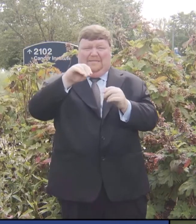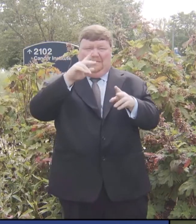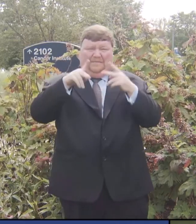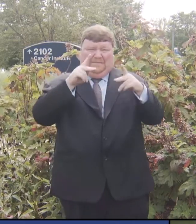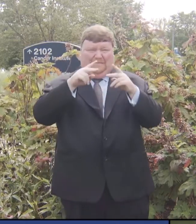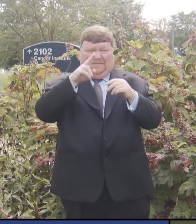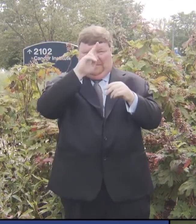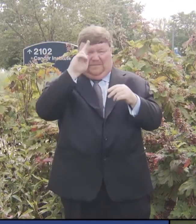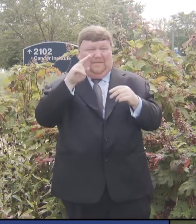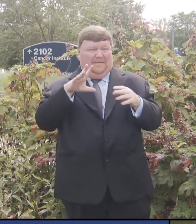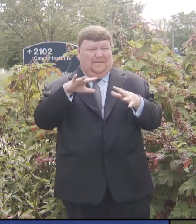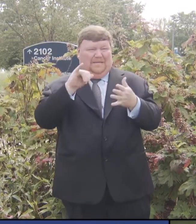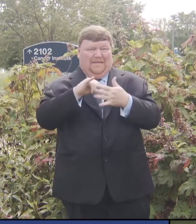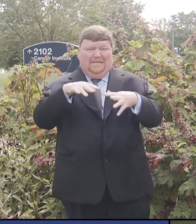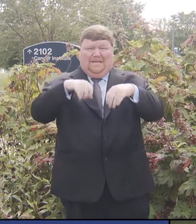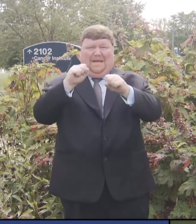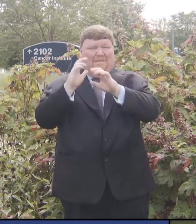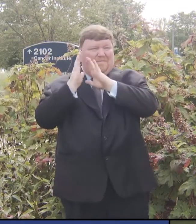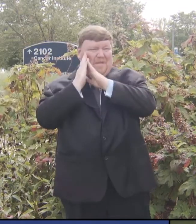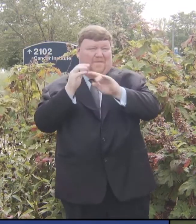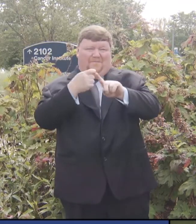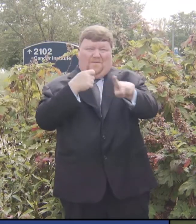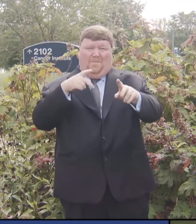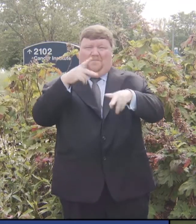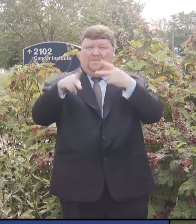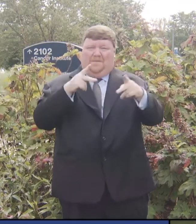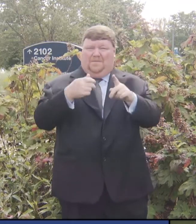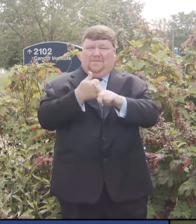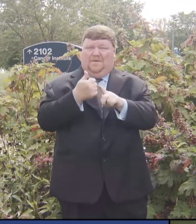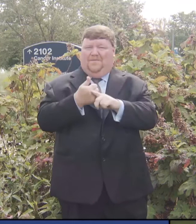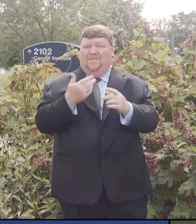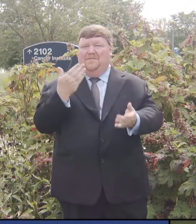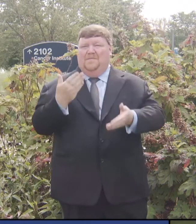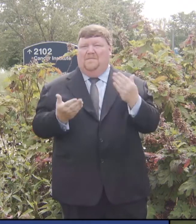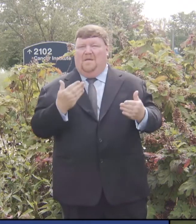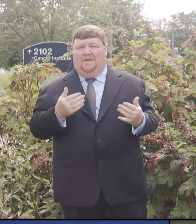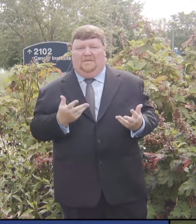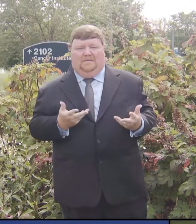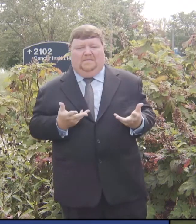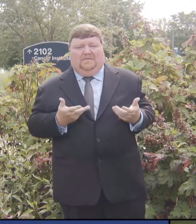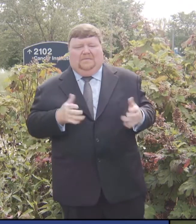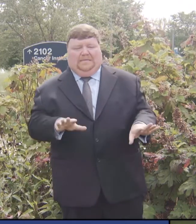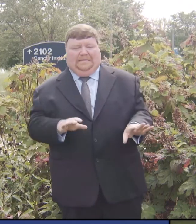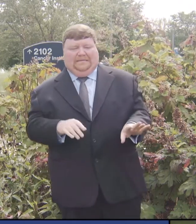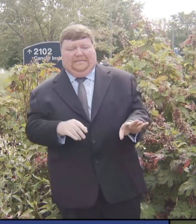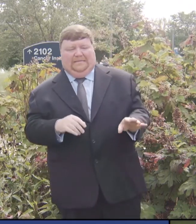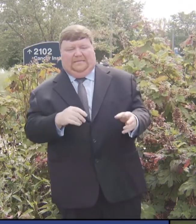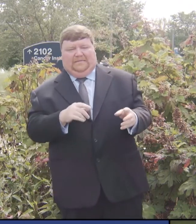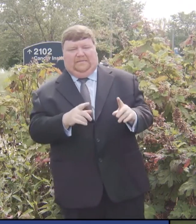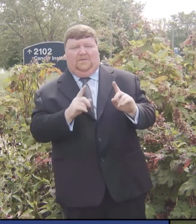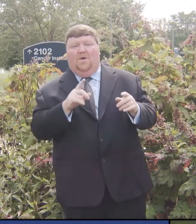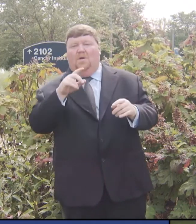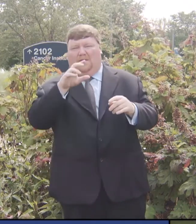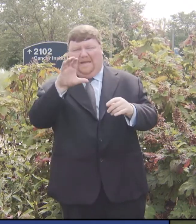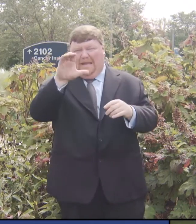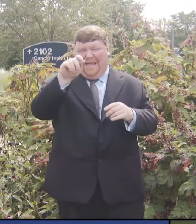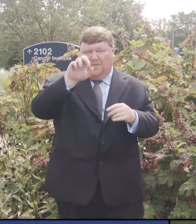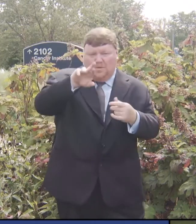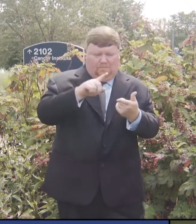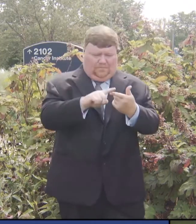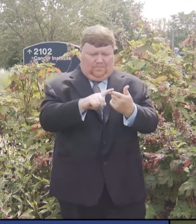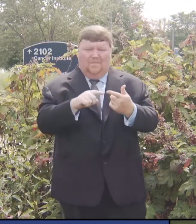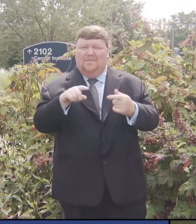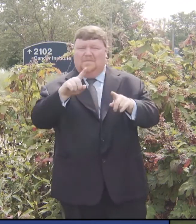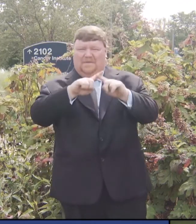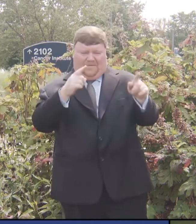us because it takes beds. It takes beds away from people that may be holding off on care. When you think about advanced cancer treatment, cardiovascular